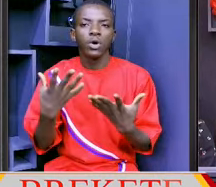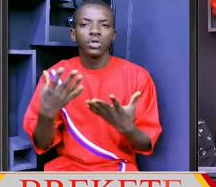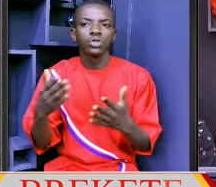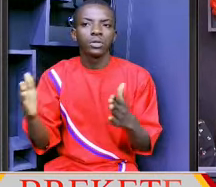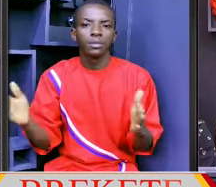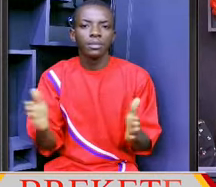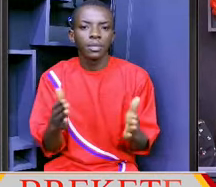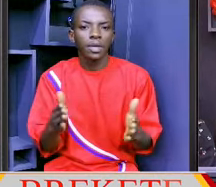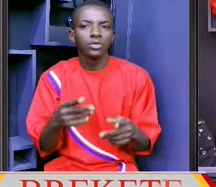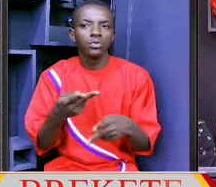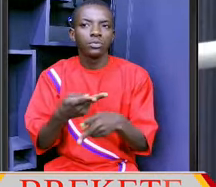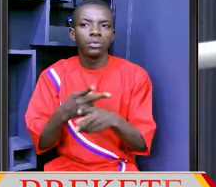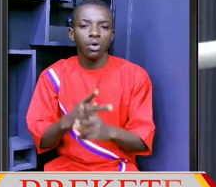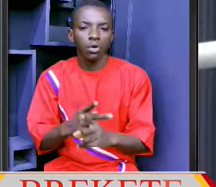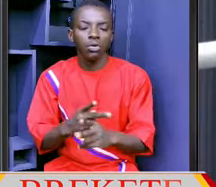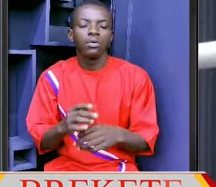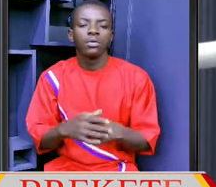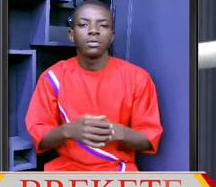they plan to